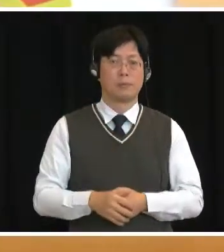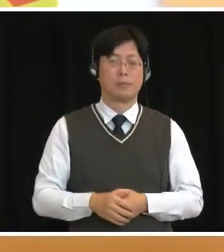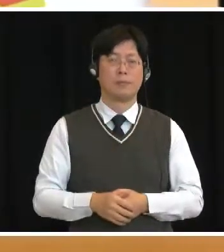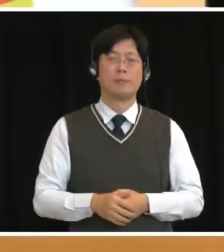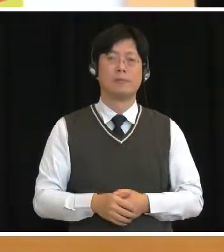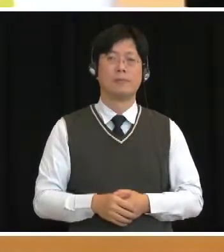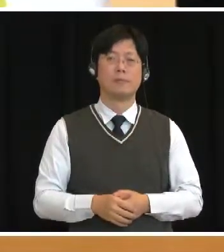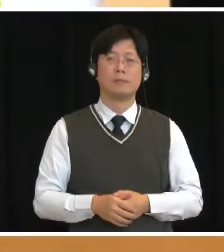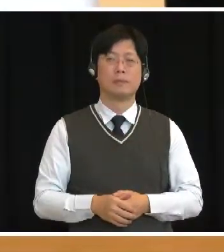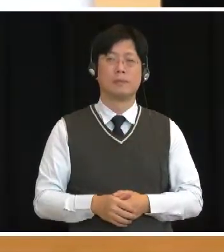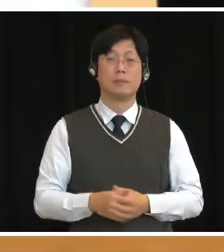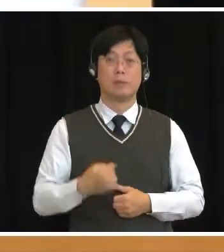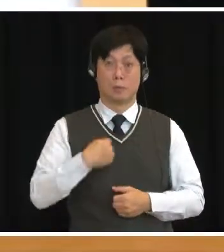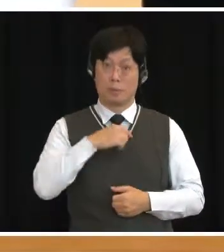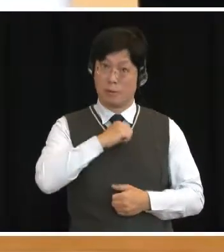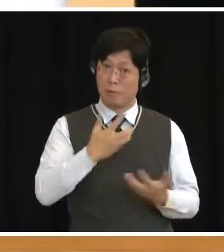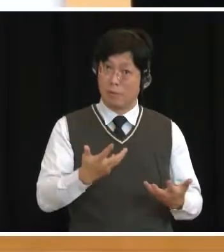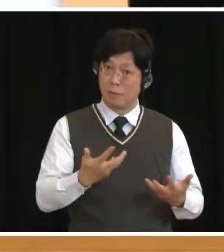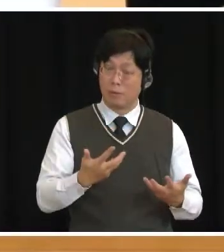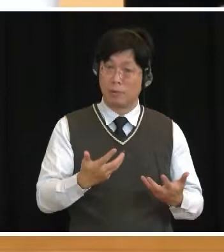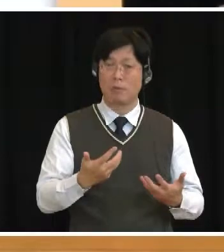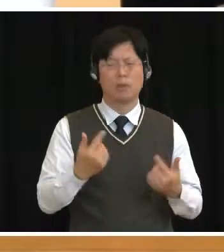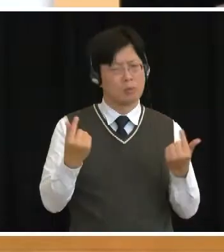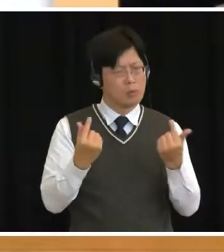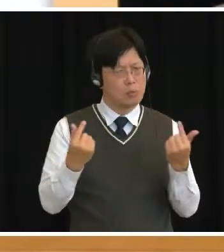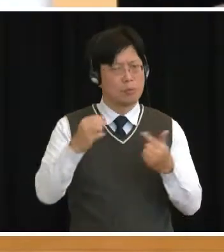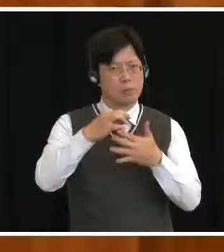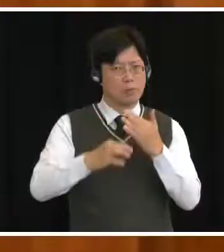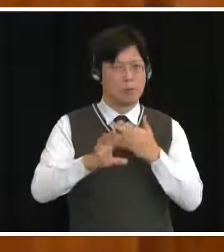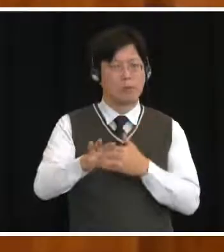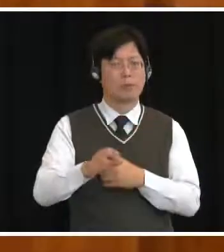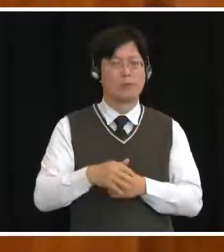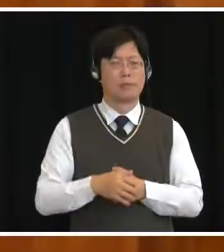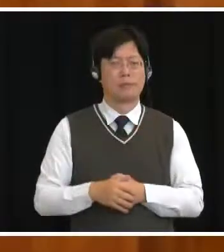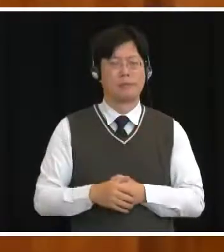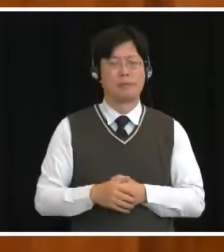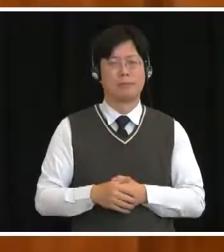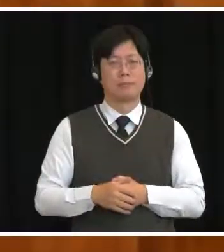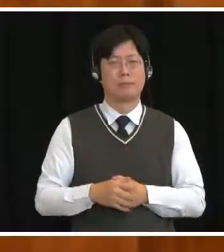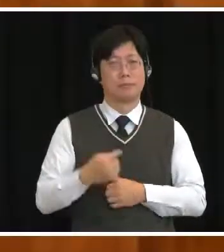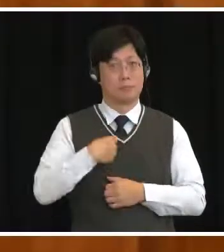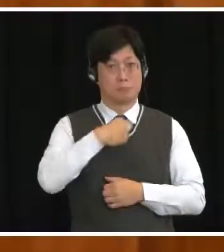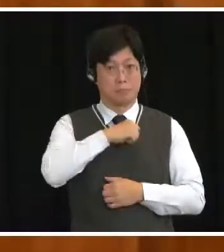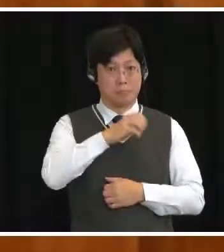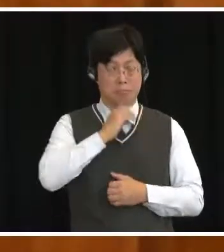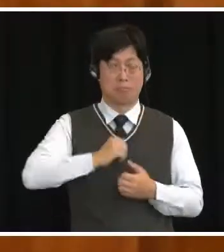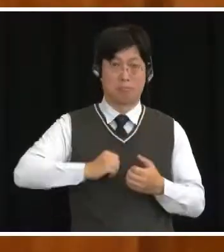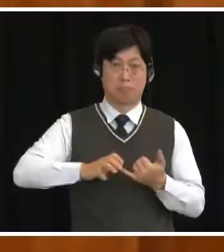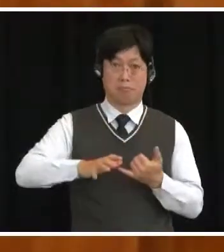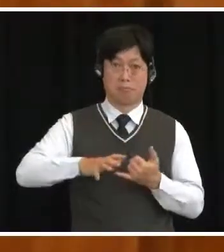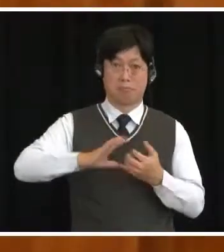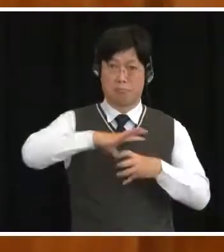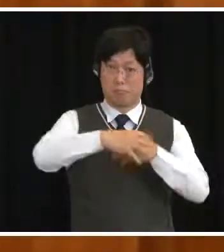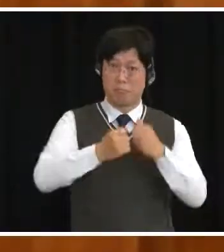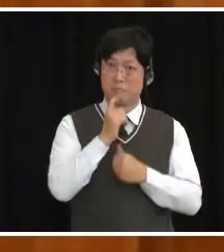specialized children's ombudsman institutions. Taiwan has a similar